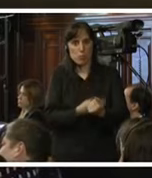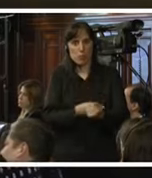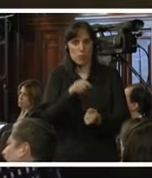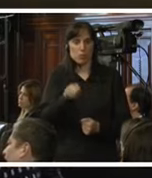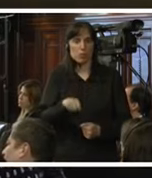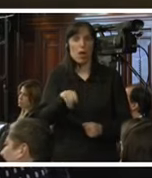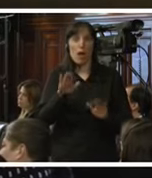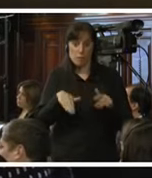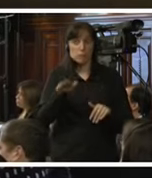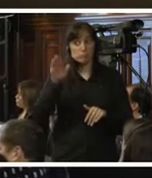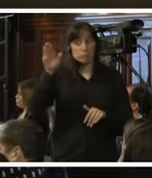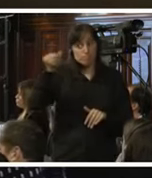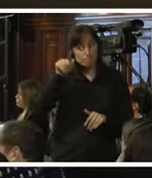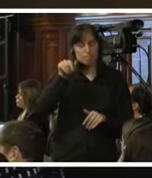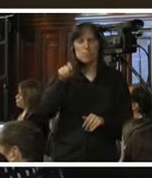the law.